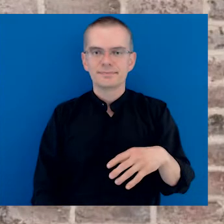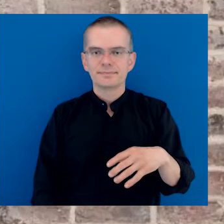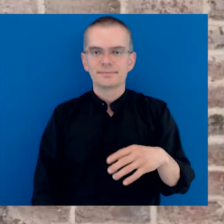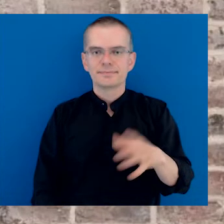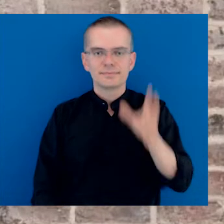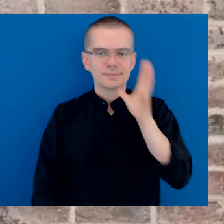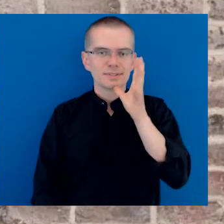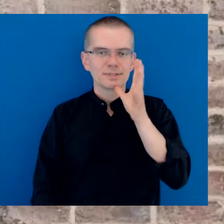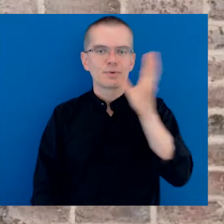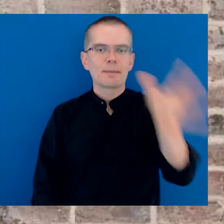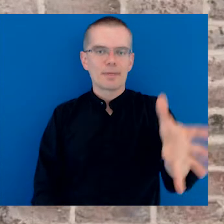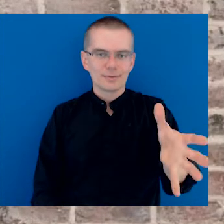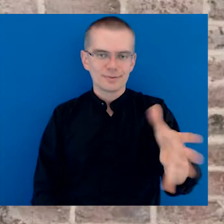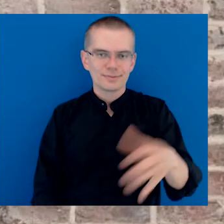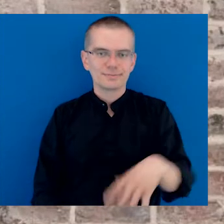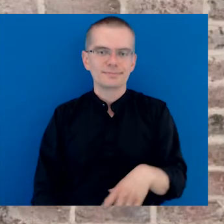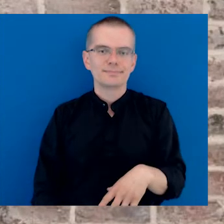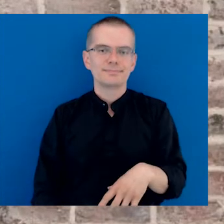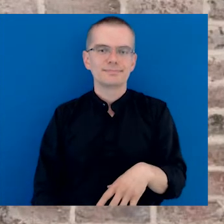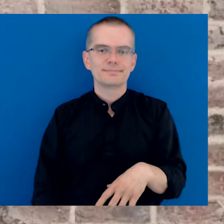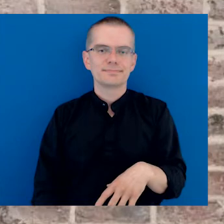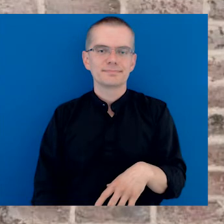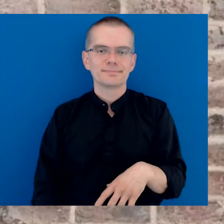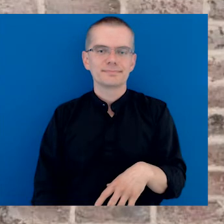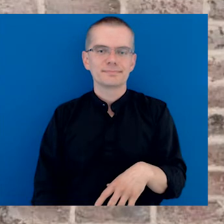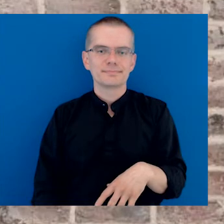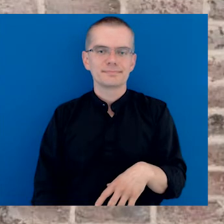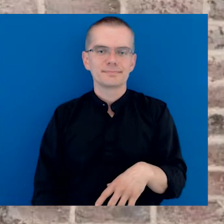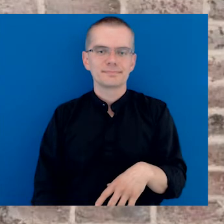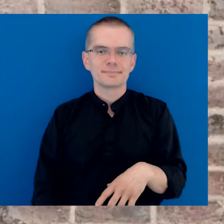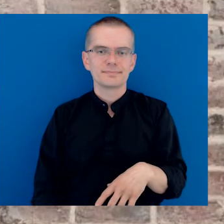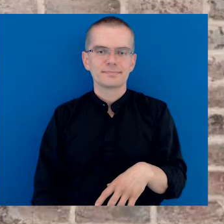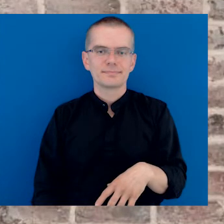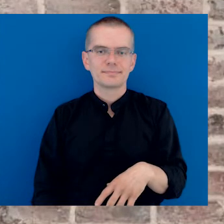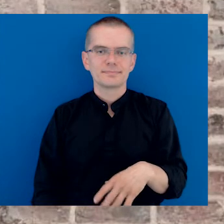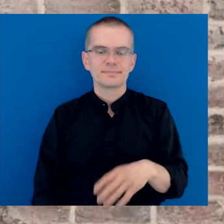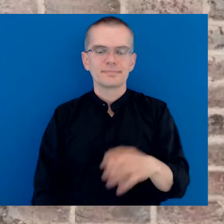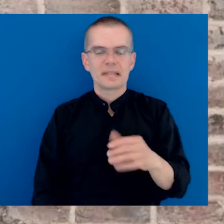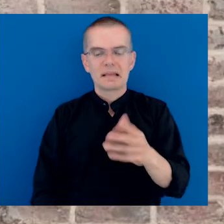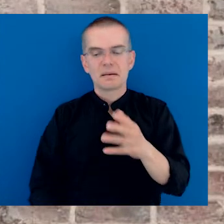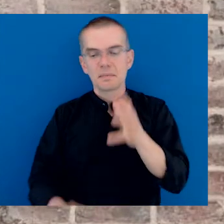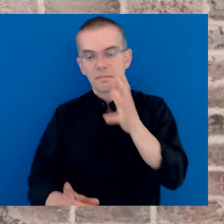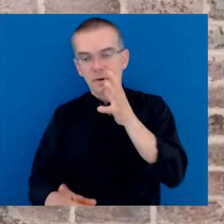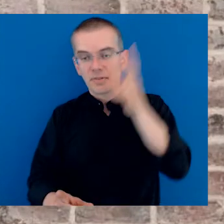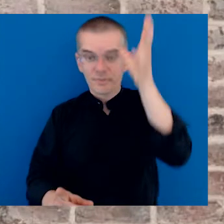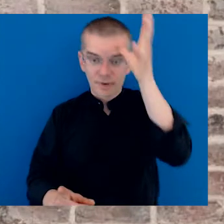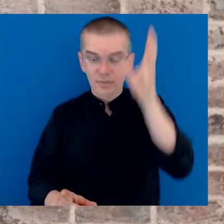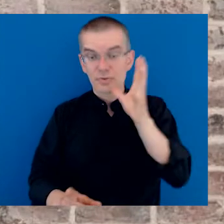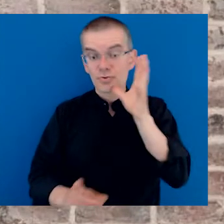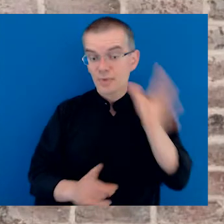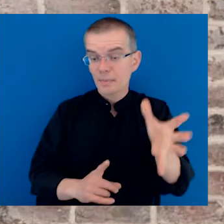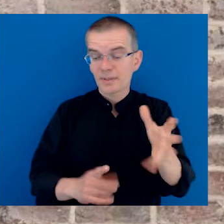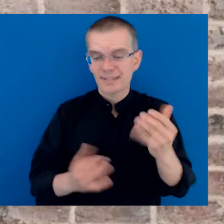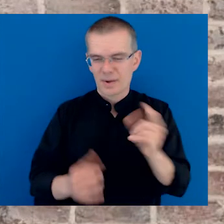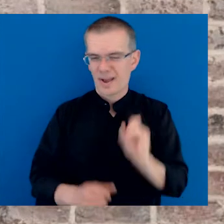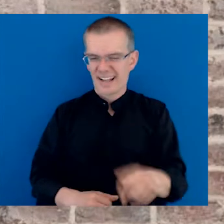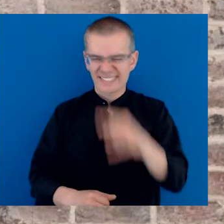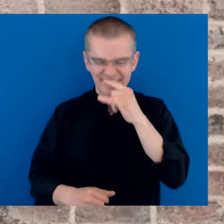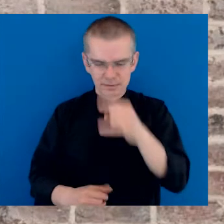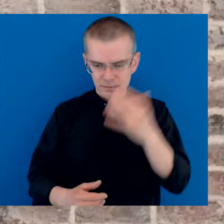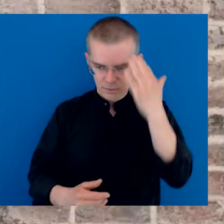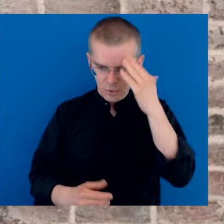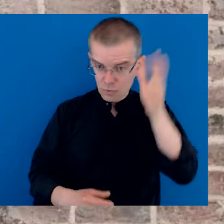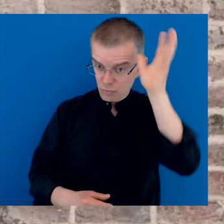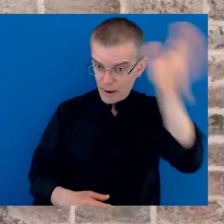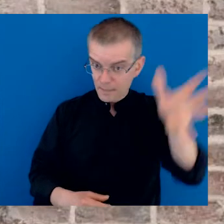is grandmother. And if this is mother and this is father and this is grandmother, then I ask, can you do grandfather? And